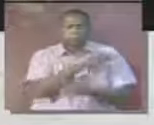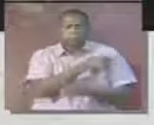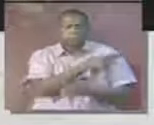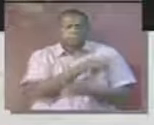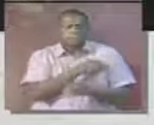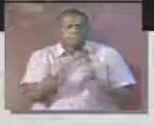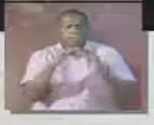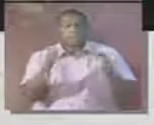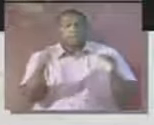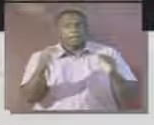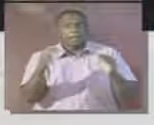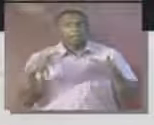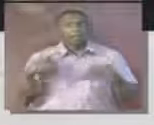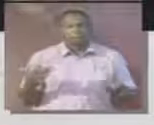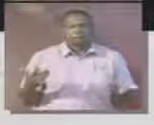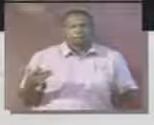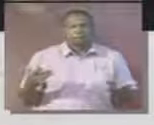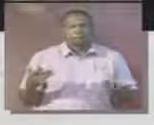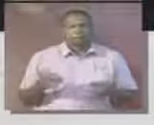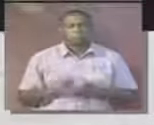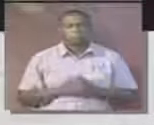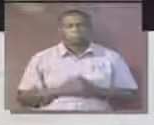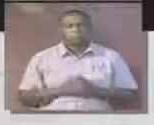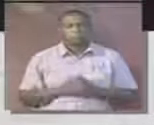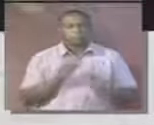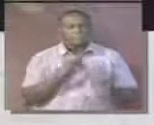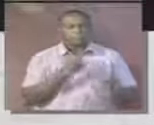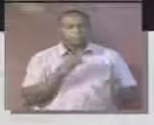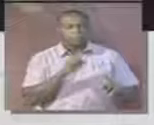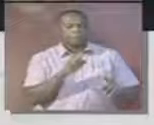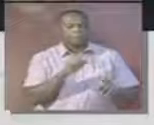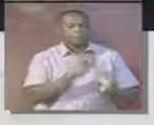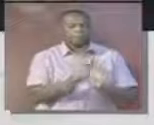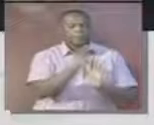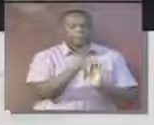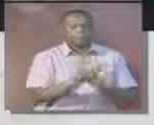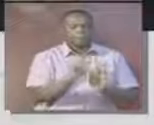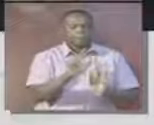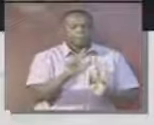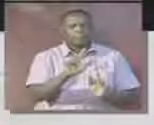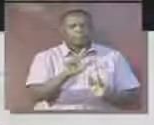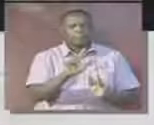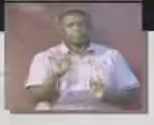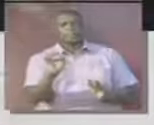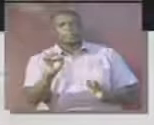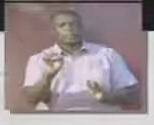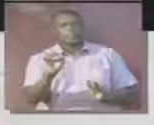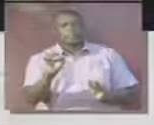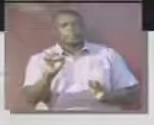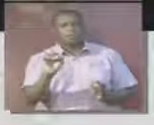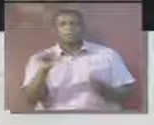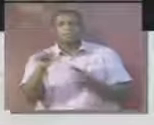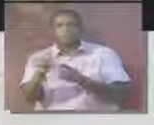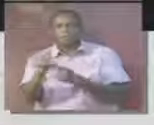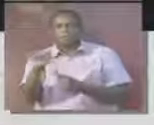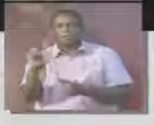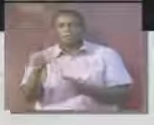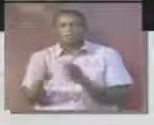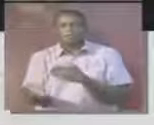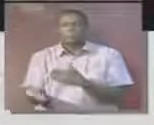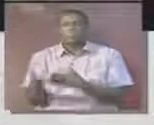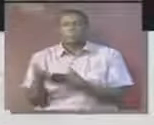occupancy levels as per the 30th of April 2021, and an update as of 10 a.m. this morning on the 1st.